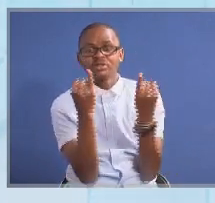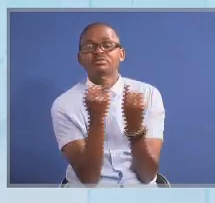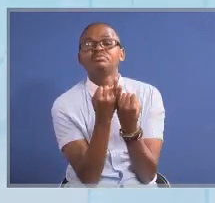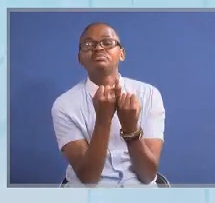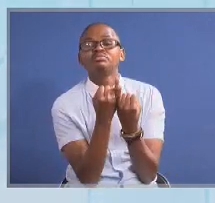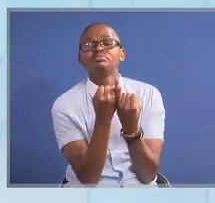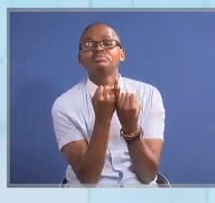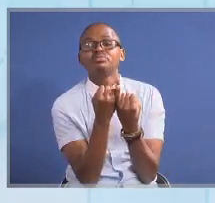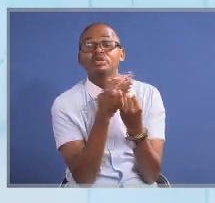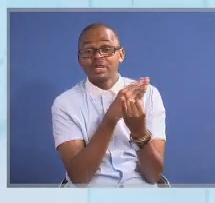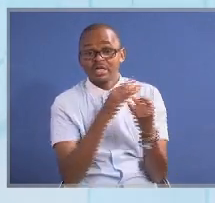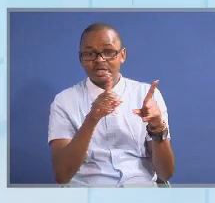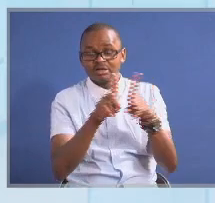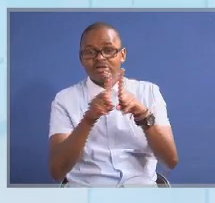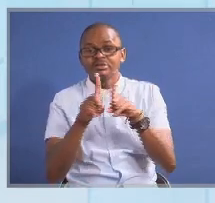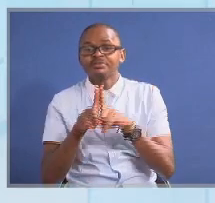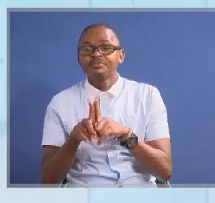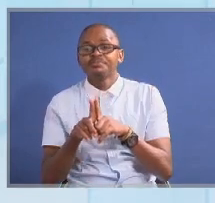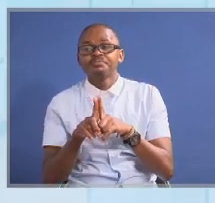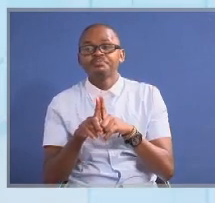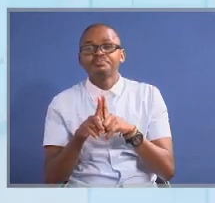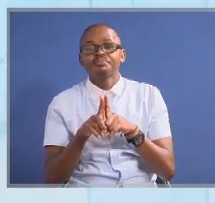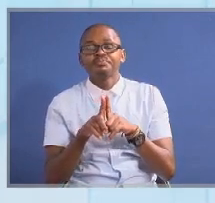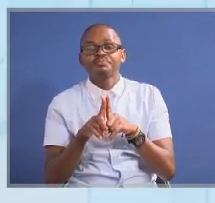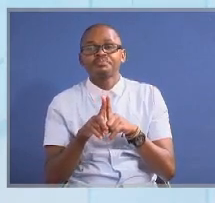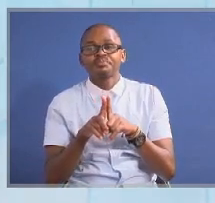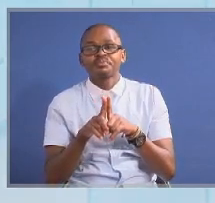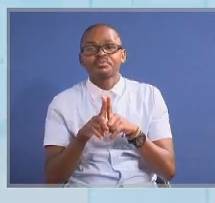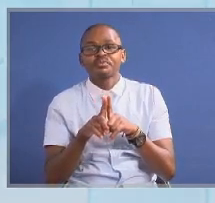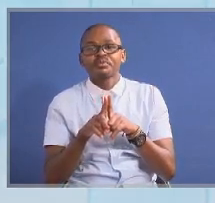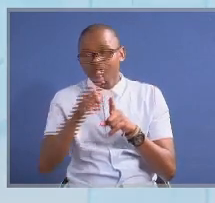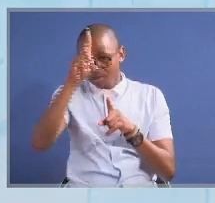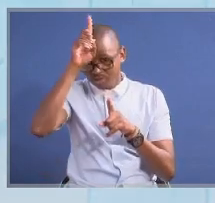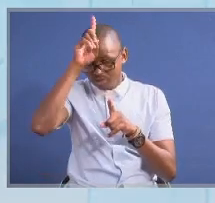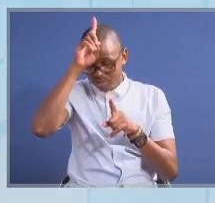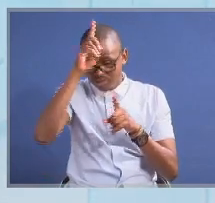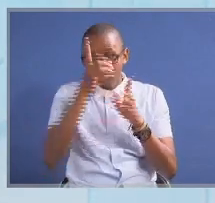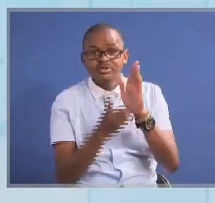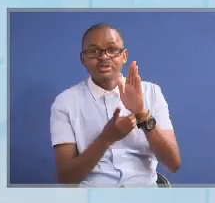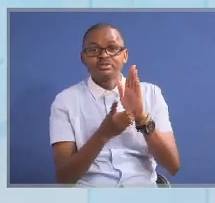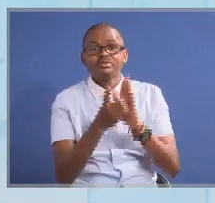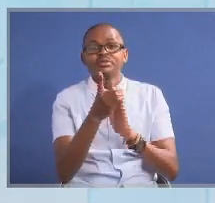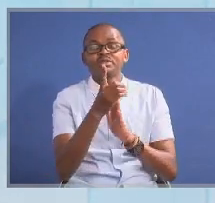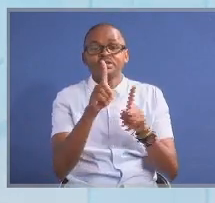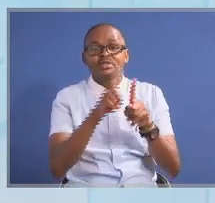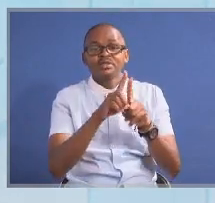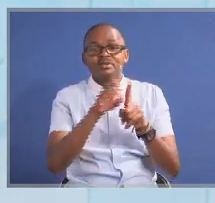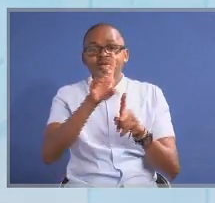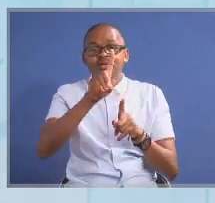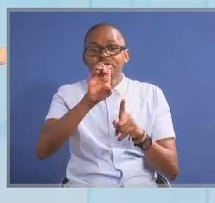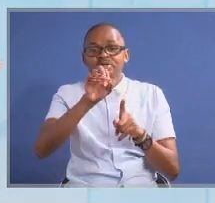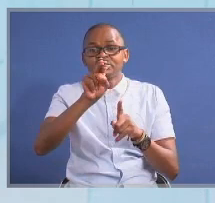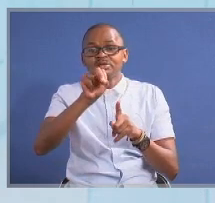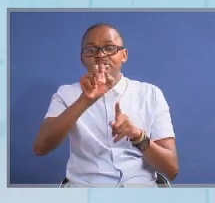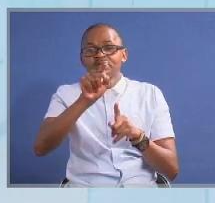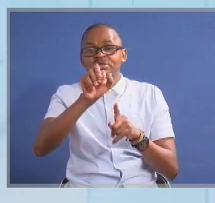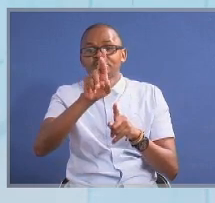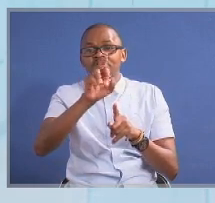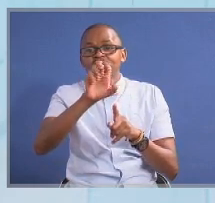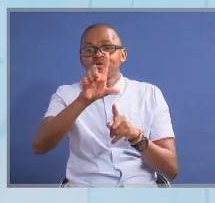institutions, and also rural development, mm-hmm. and decentralization, and all, of